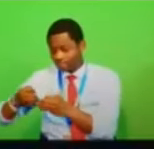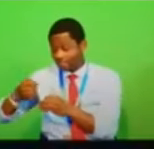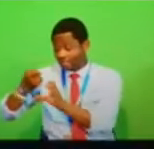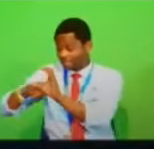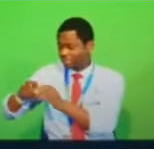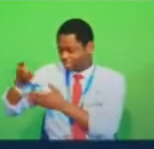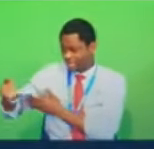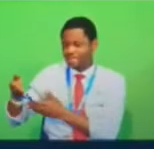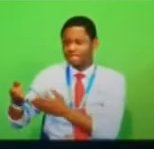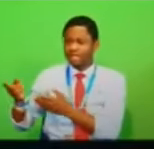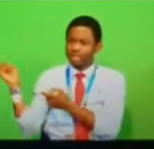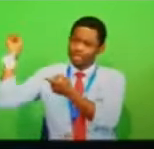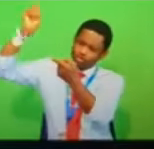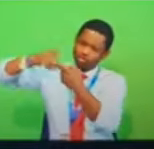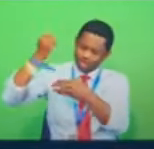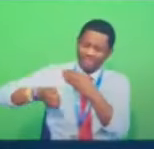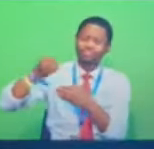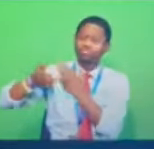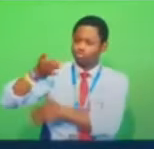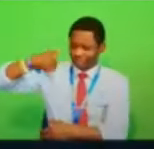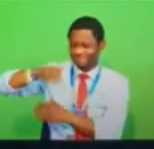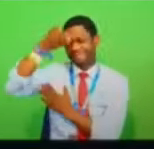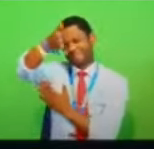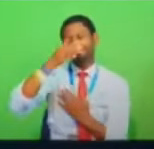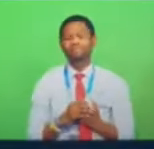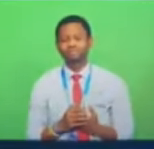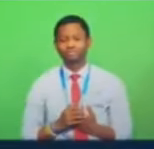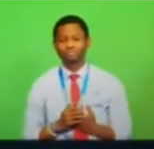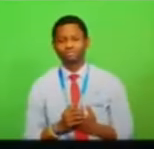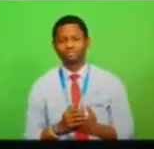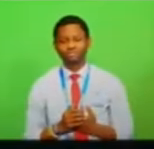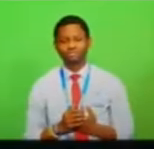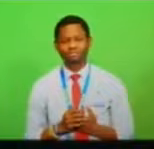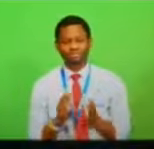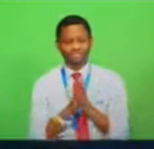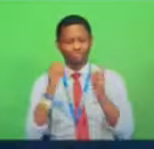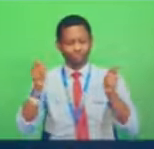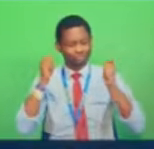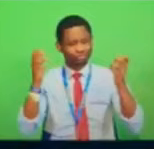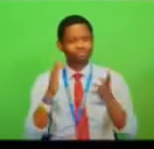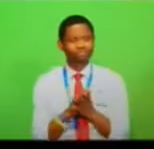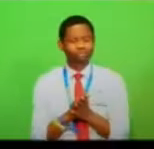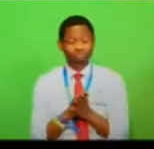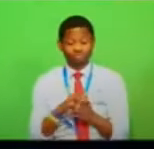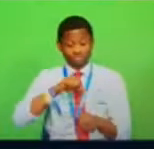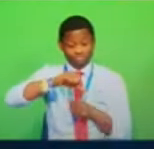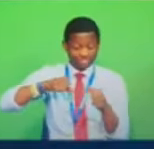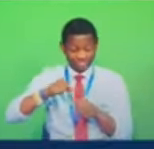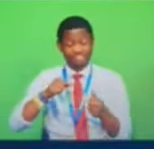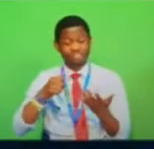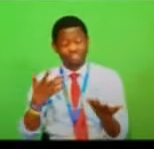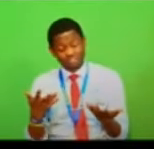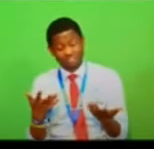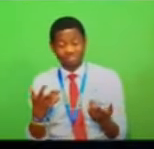beginning, and the end that we have not yet got to, he is already there waiting for us. Hallelujah. Science and spirituality